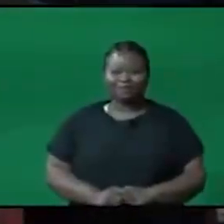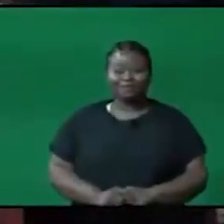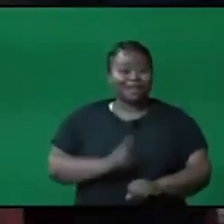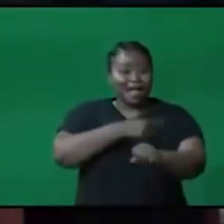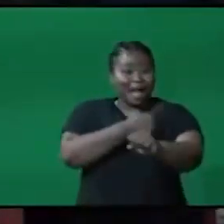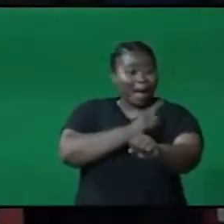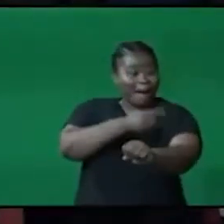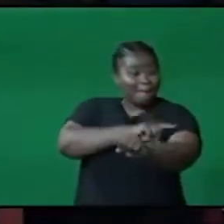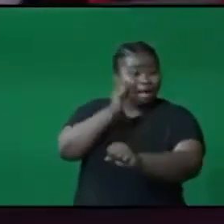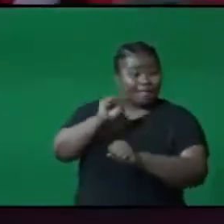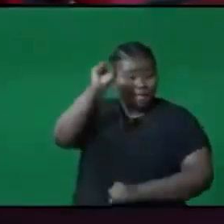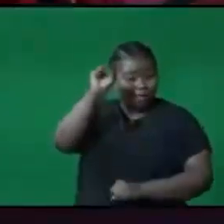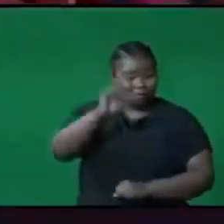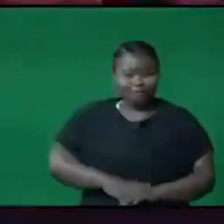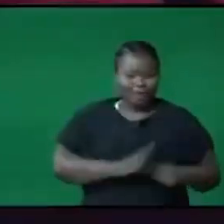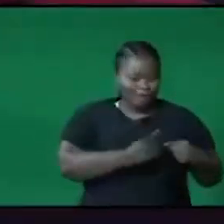Amandla.